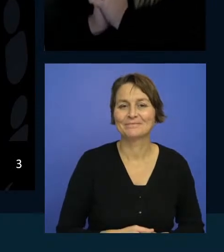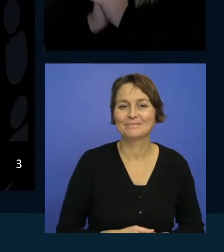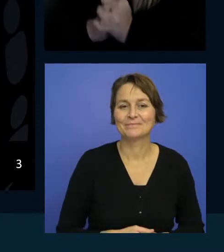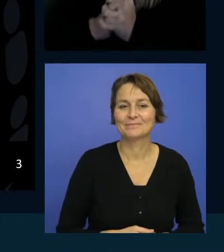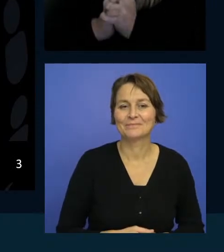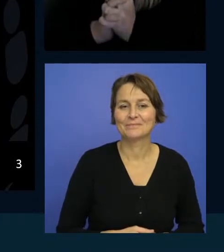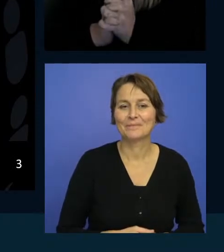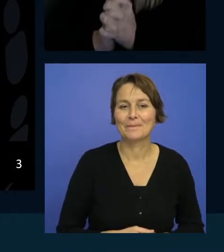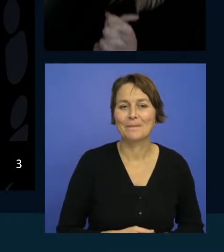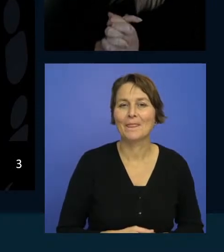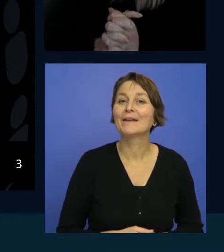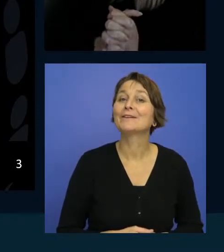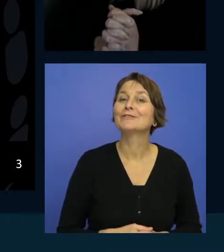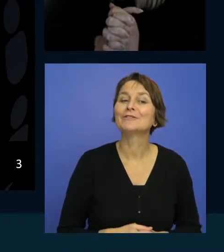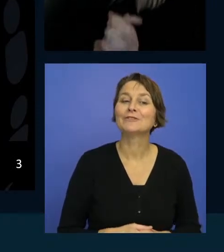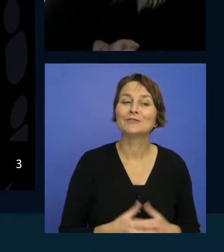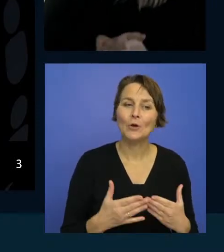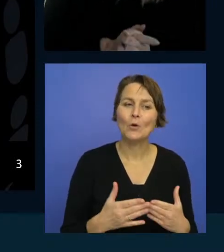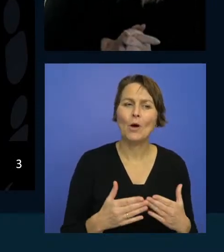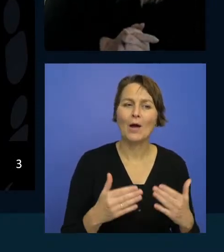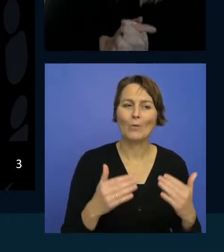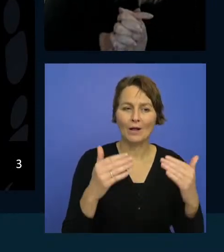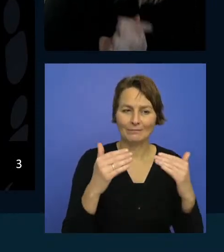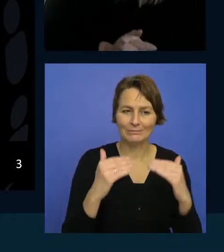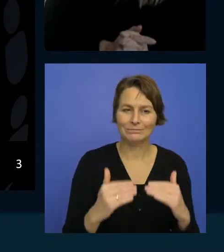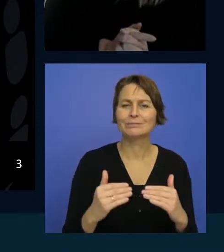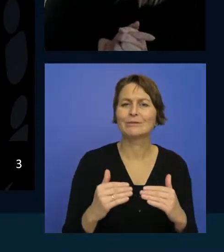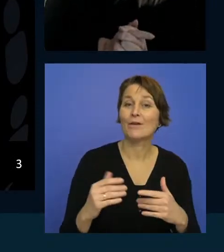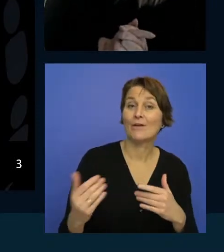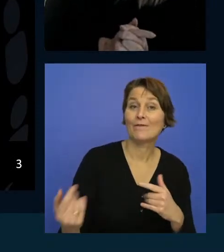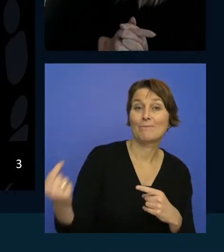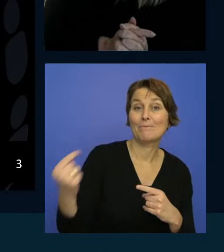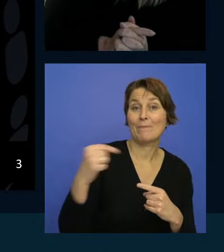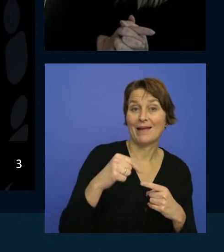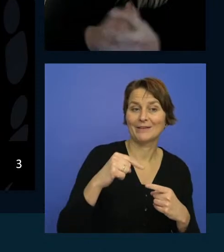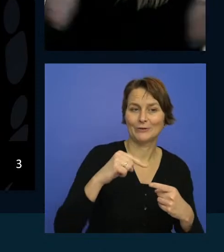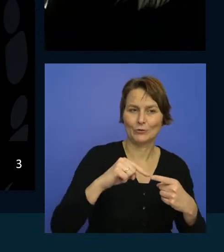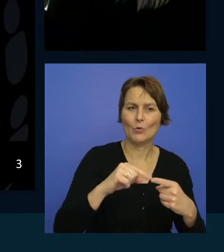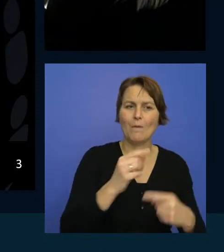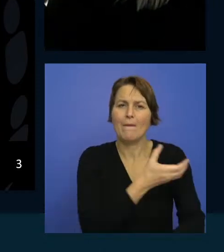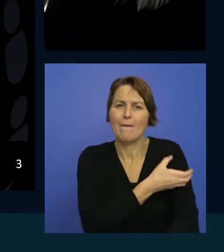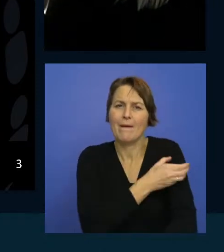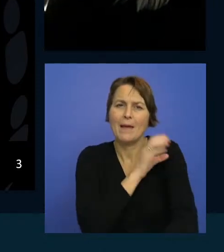empower every team story. And back to Rohan's points,